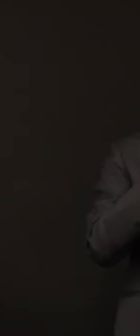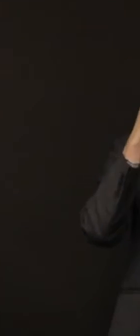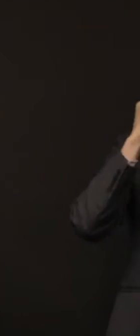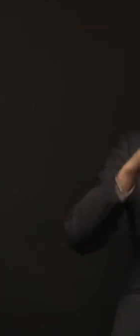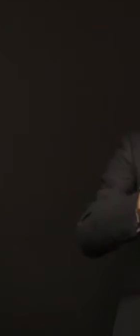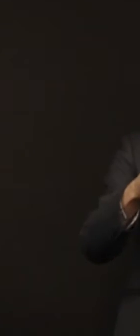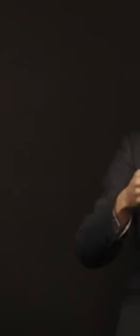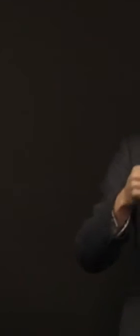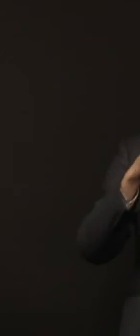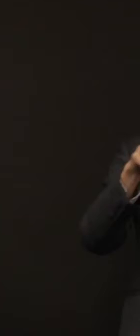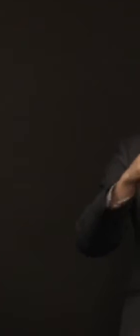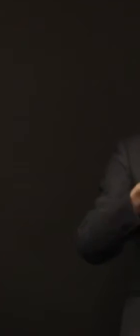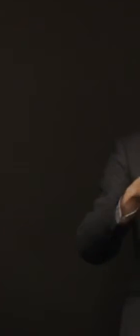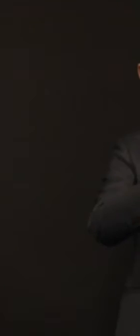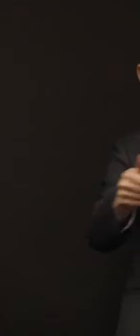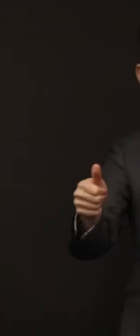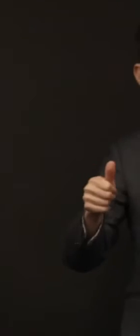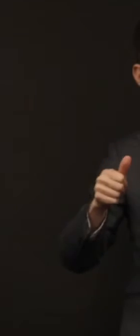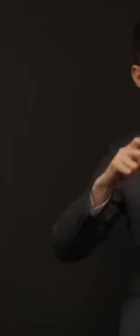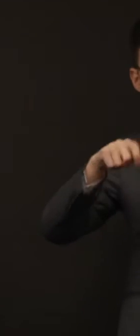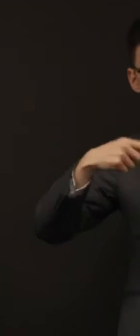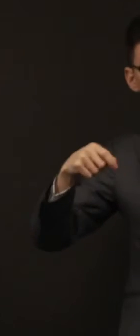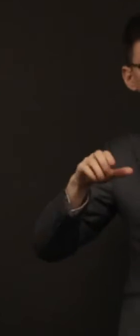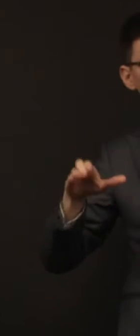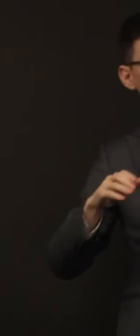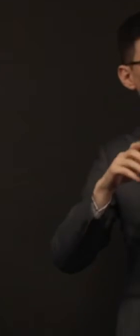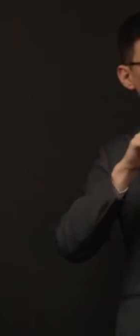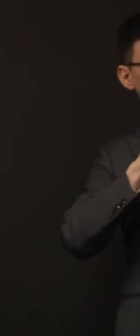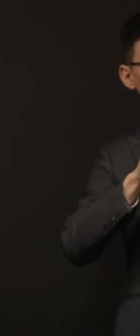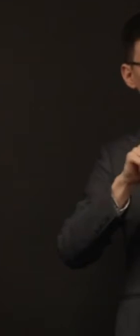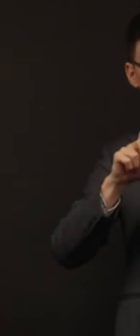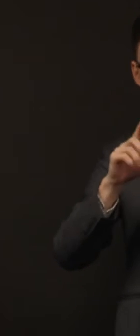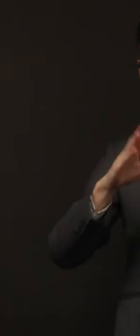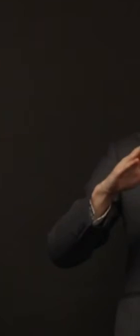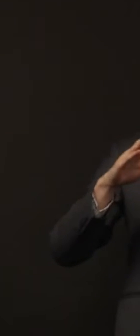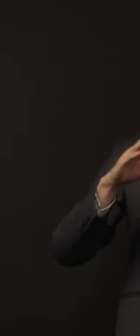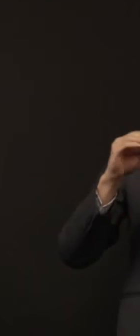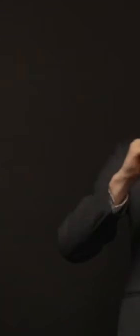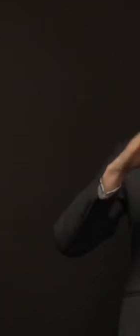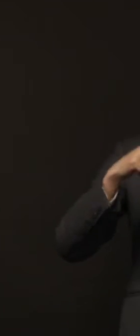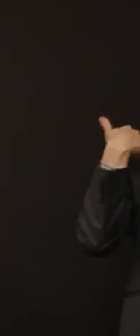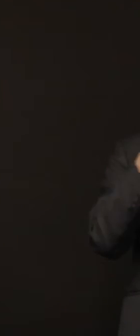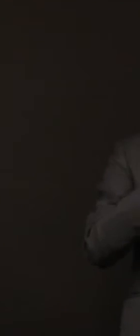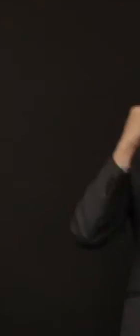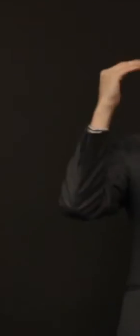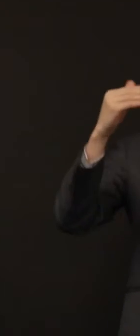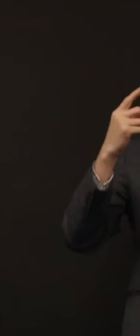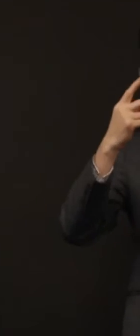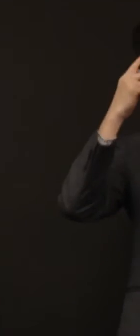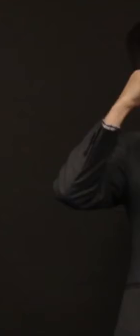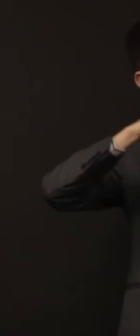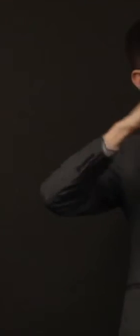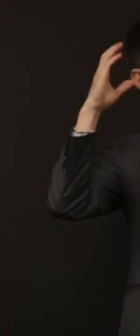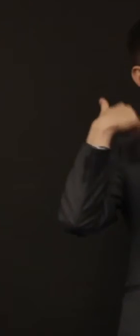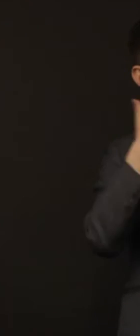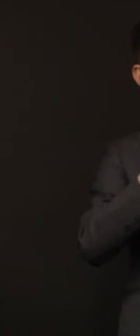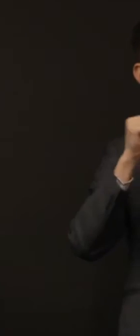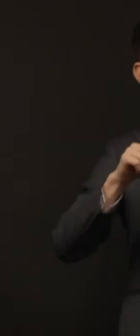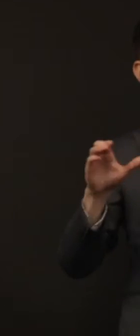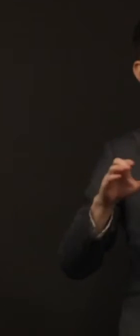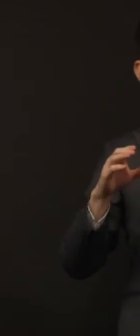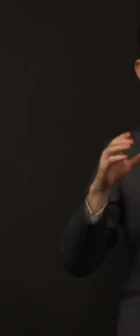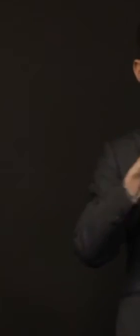they went about doing some reporting that none of us adults would have even thought to do and could never have done as well as they